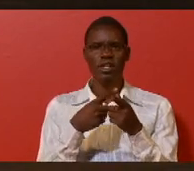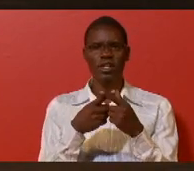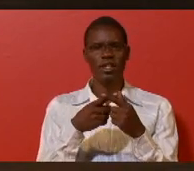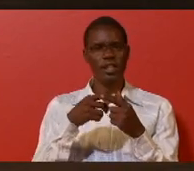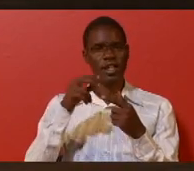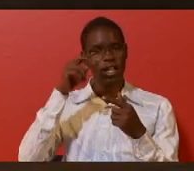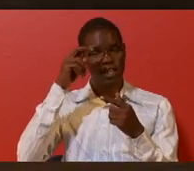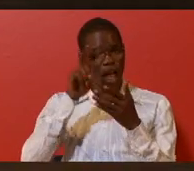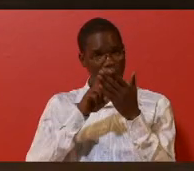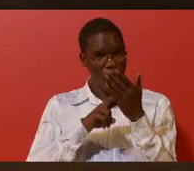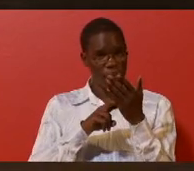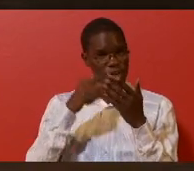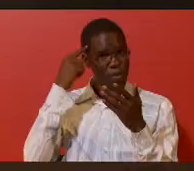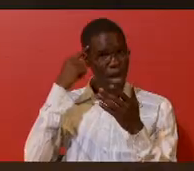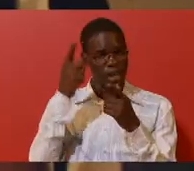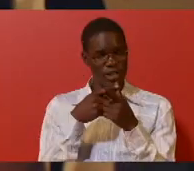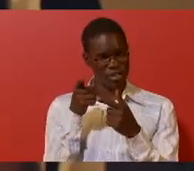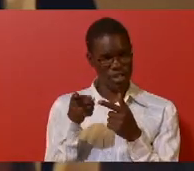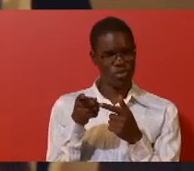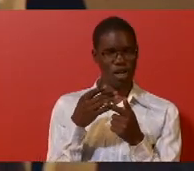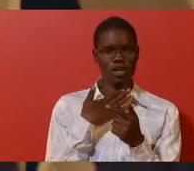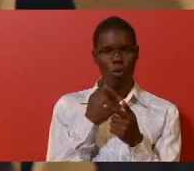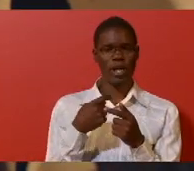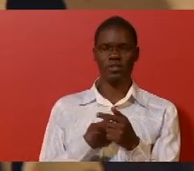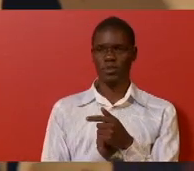he's saying in his bubble, she wants me.